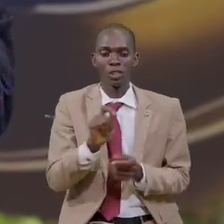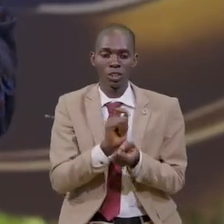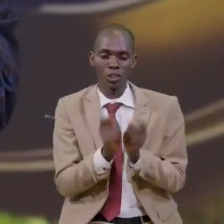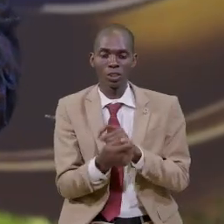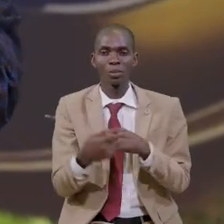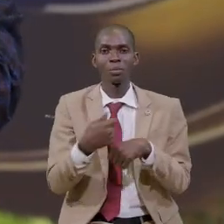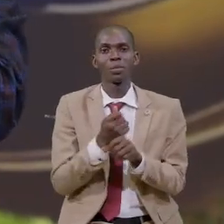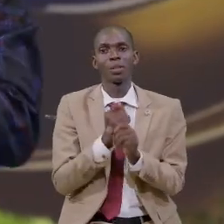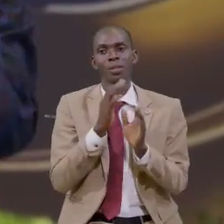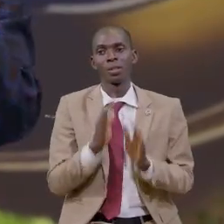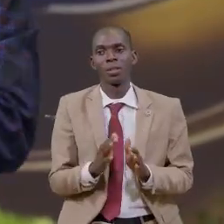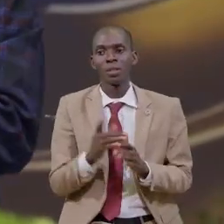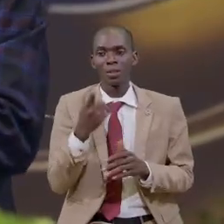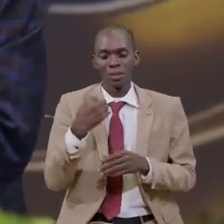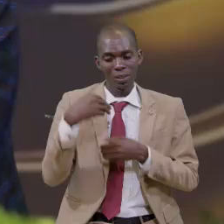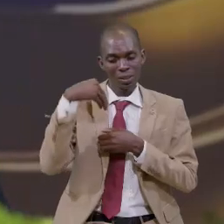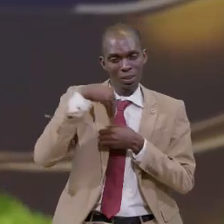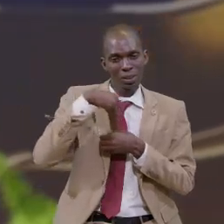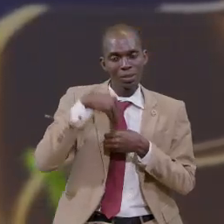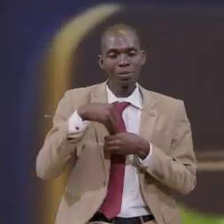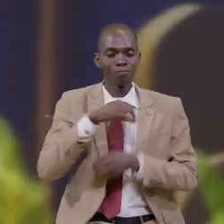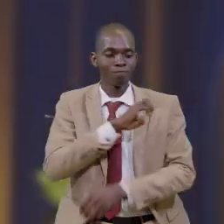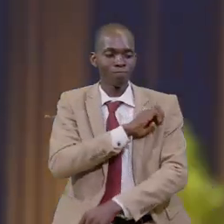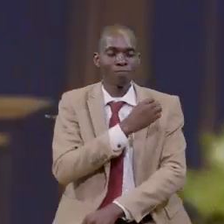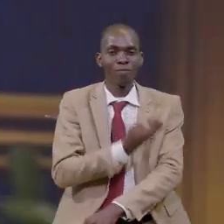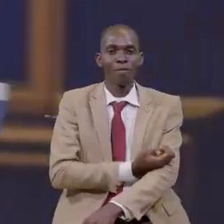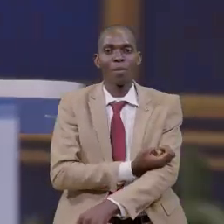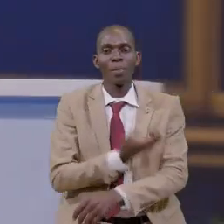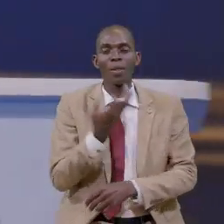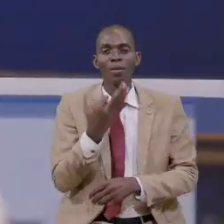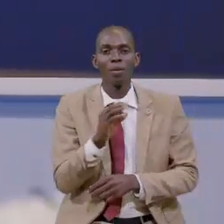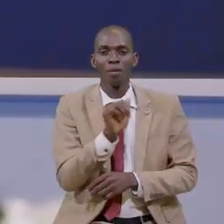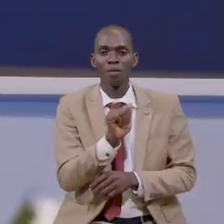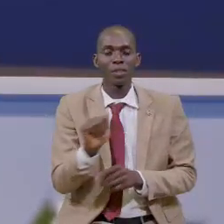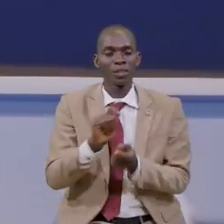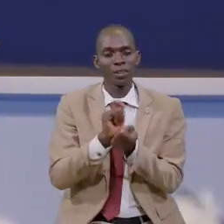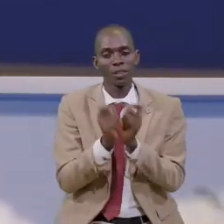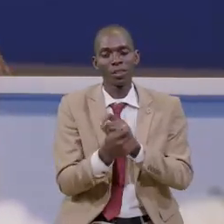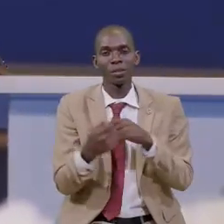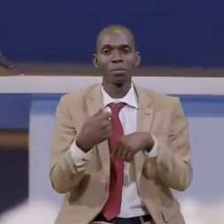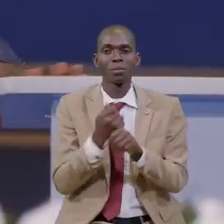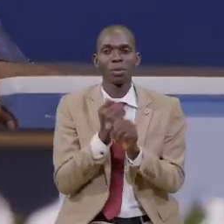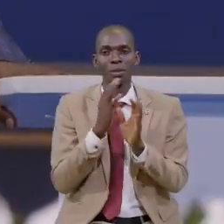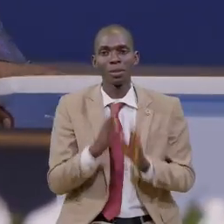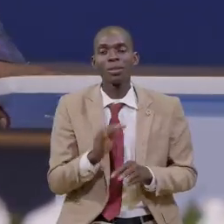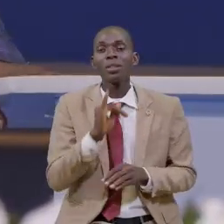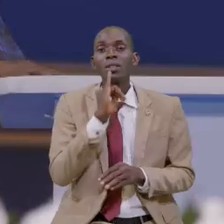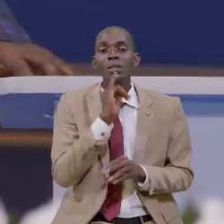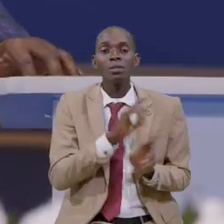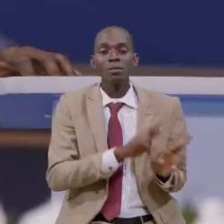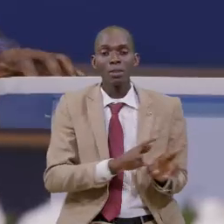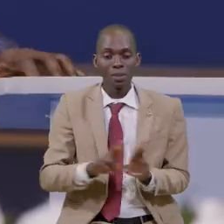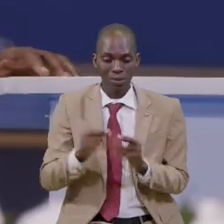the inward energy of the change maker is already in